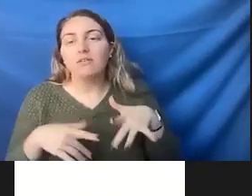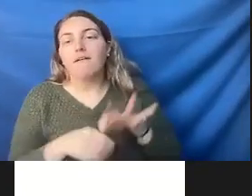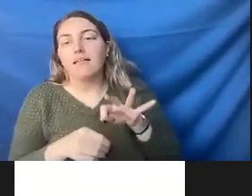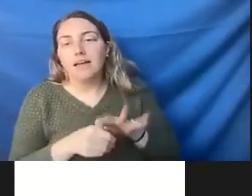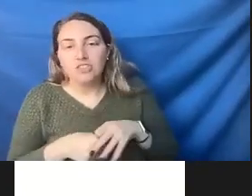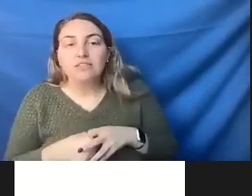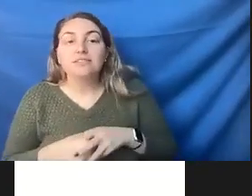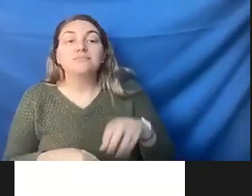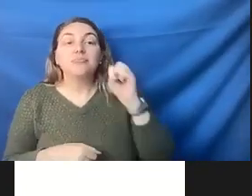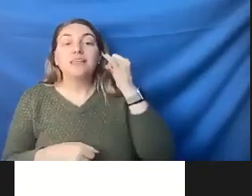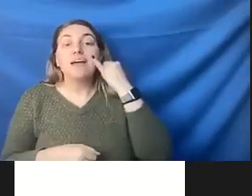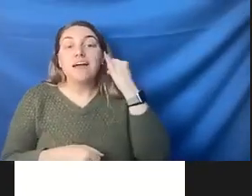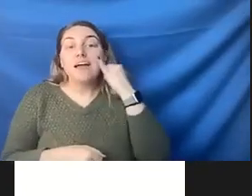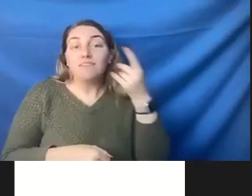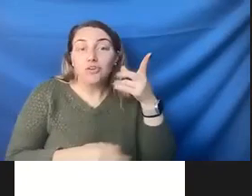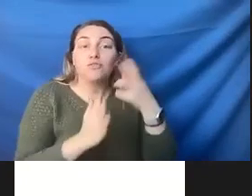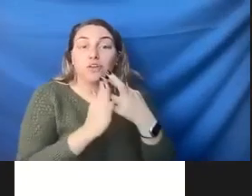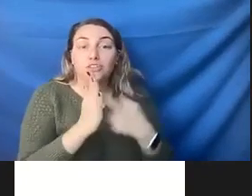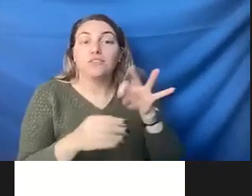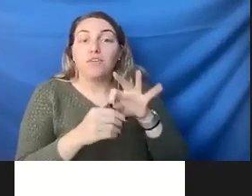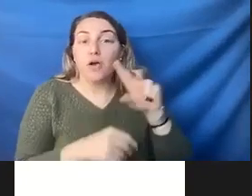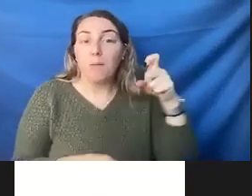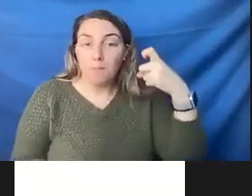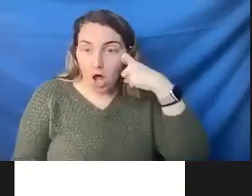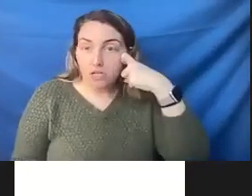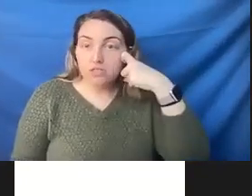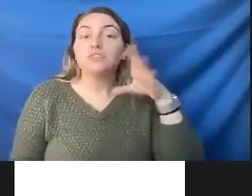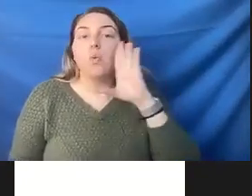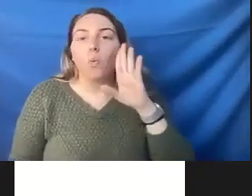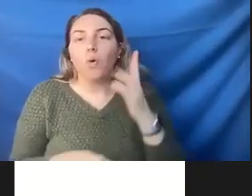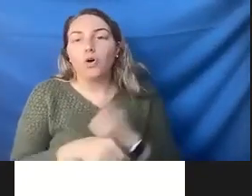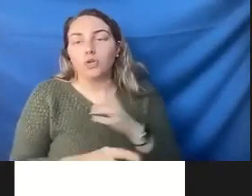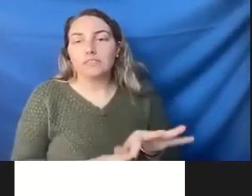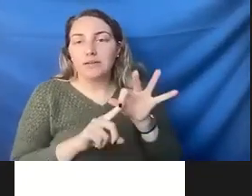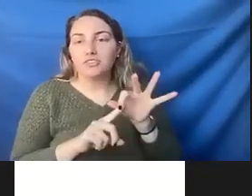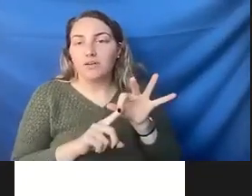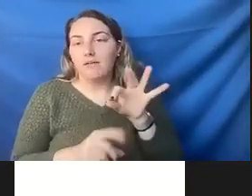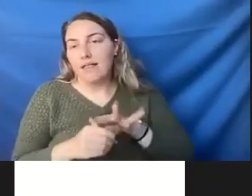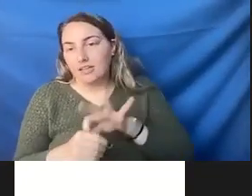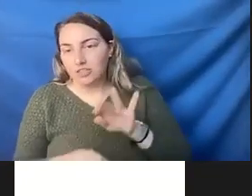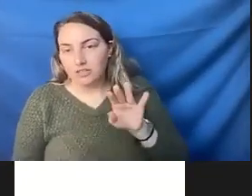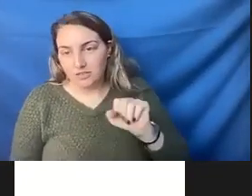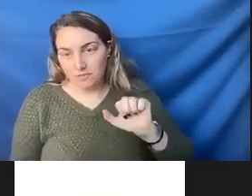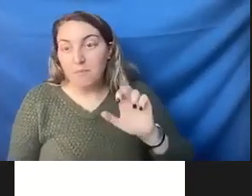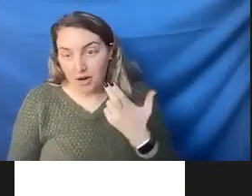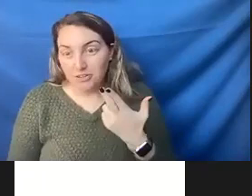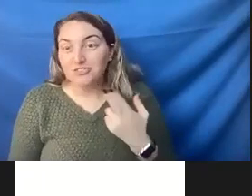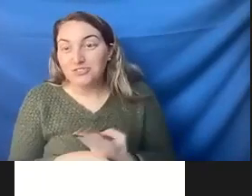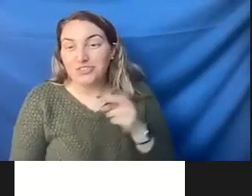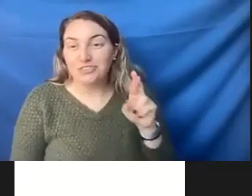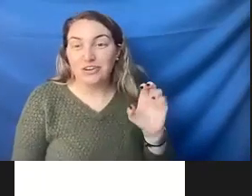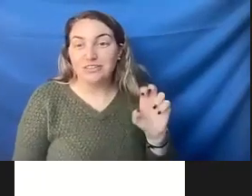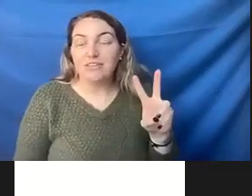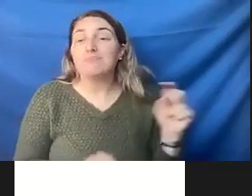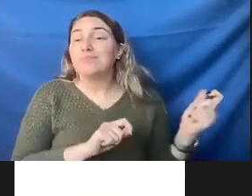Districts 11 and 15 in the Bronx, you'll be using it in the special elections in March. All New Yorkers registered